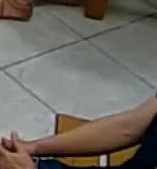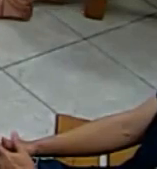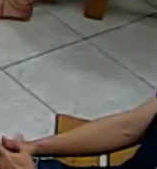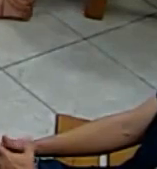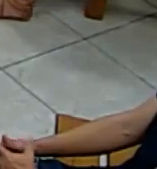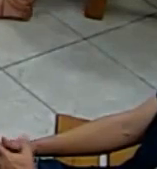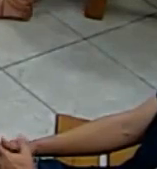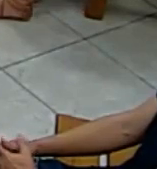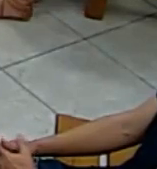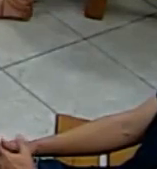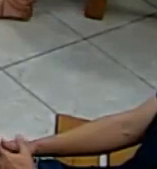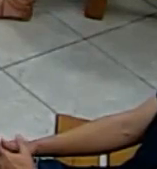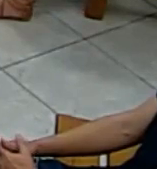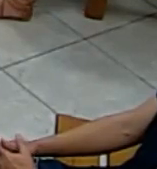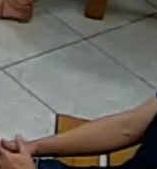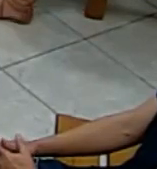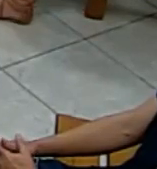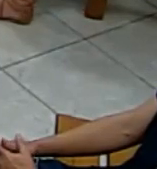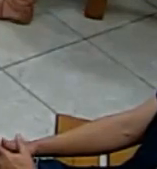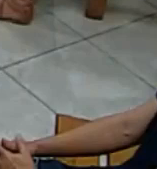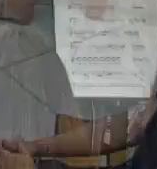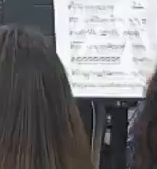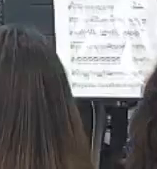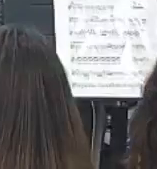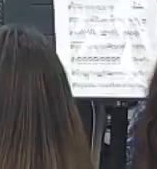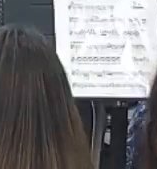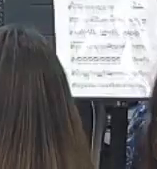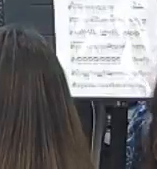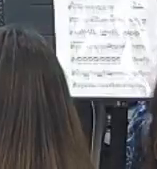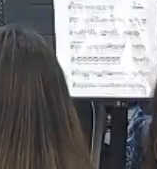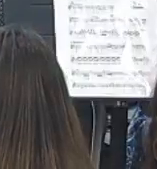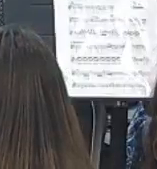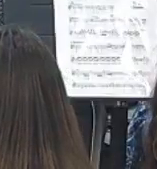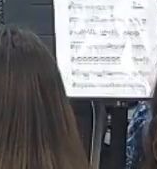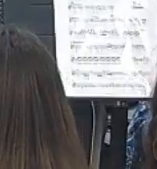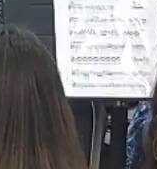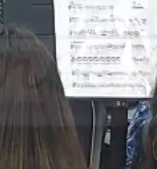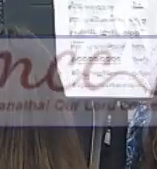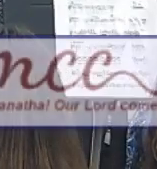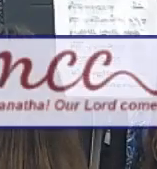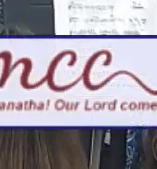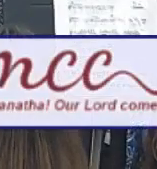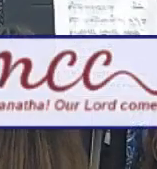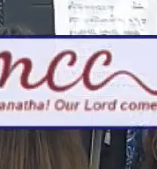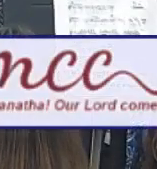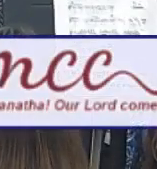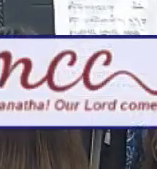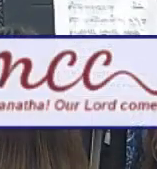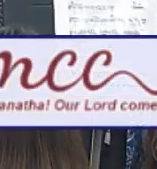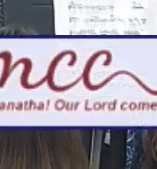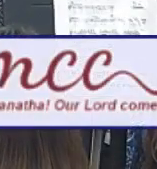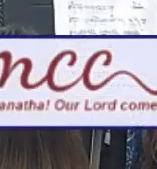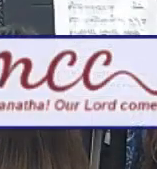Blessed be the name of the Lord. Let us have a word of glorification to the Lord.